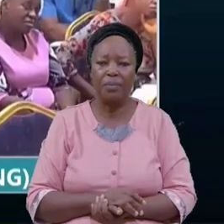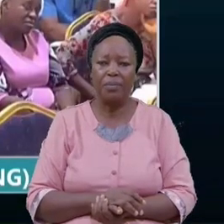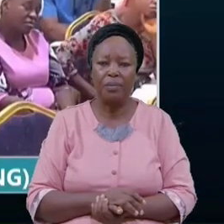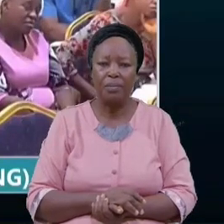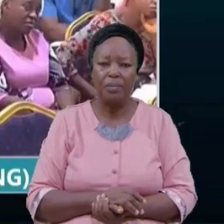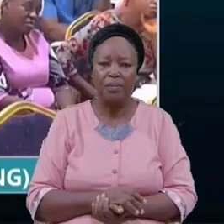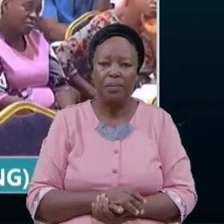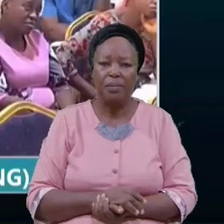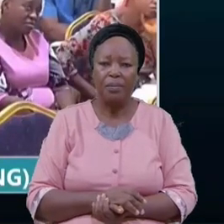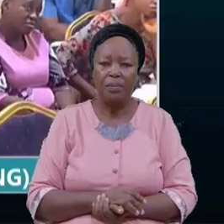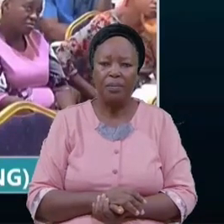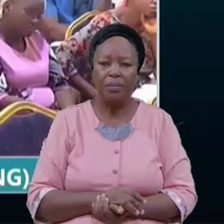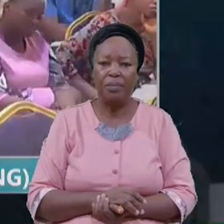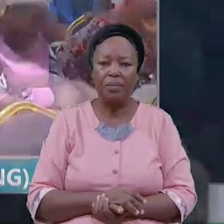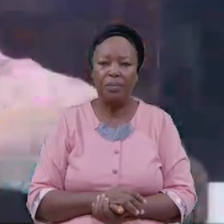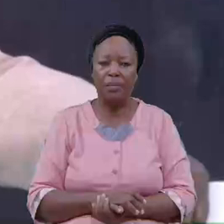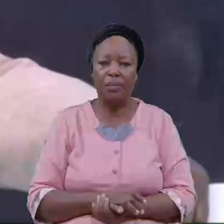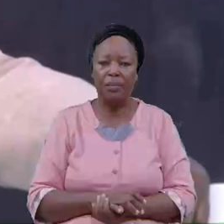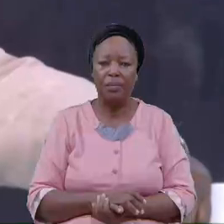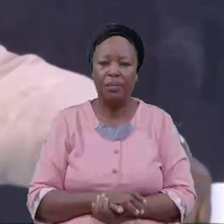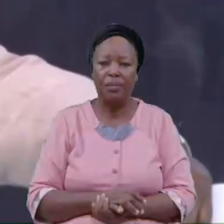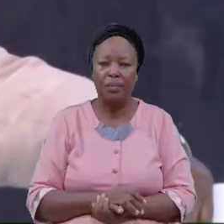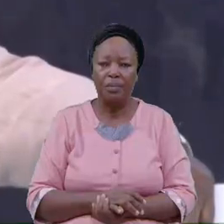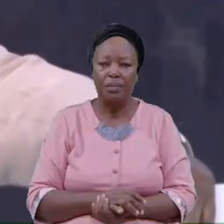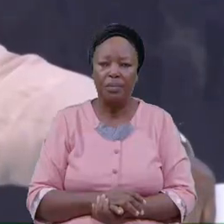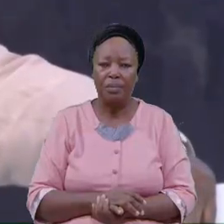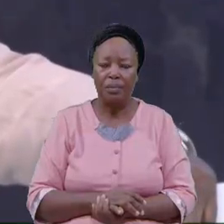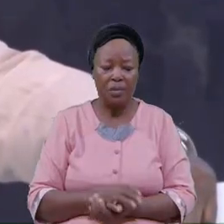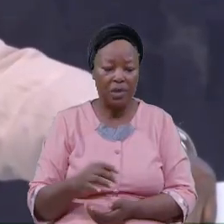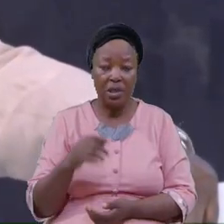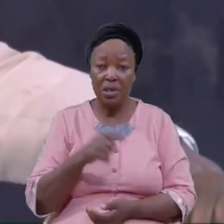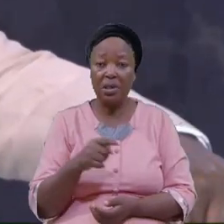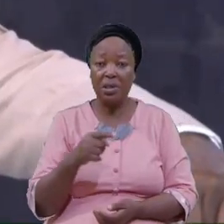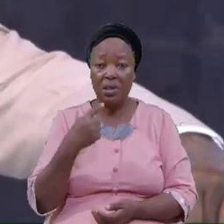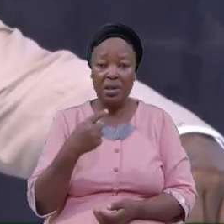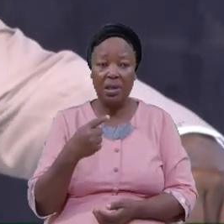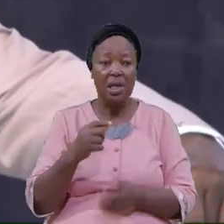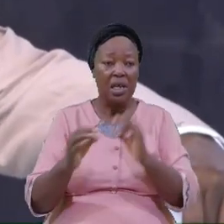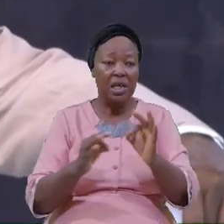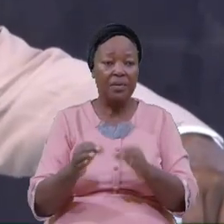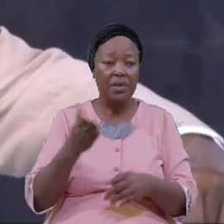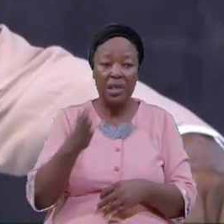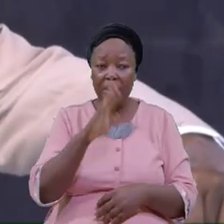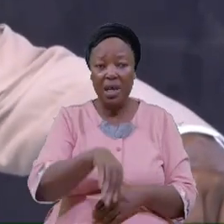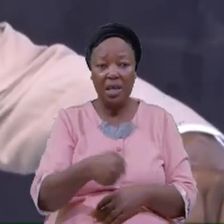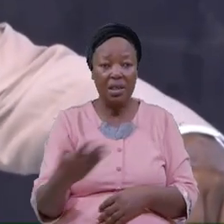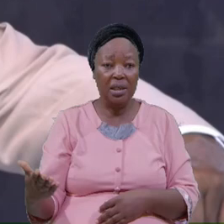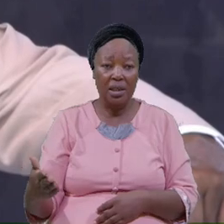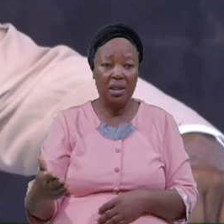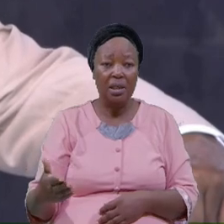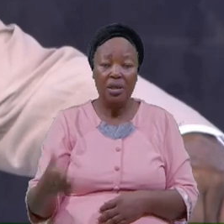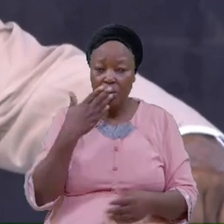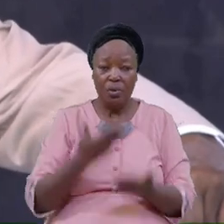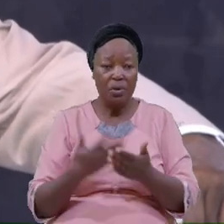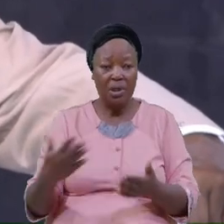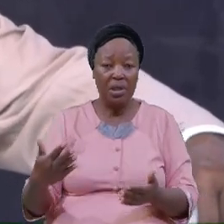pour finalement, nous n'avons pas la paix de Dieu et le Dieu de paix avec nous. Be any good thing and any virtue, think